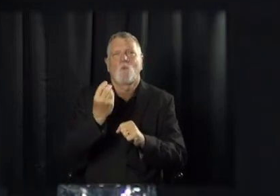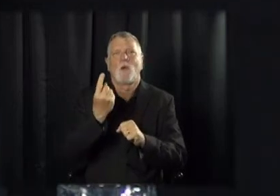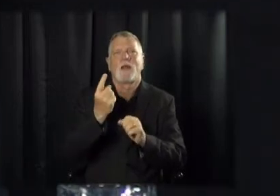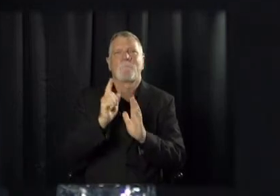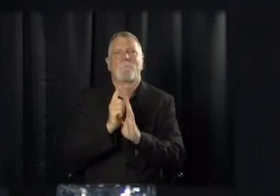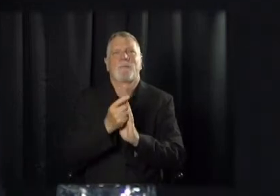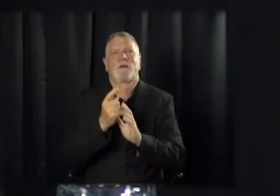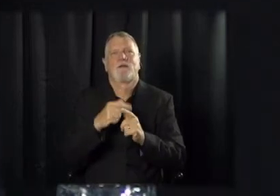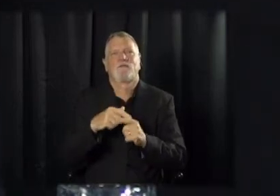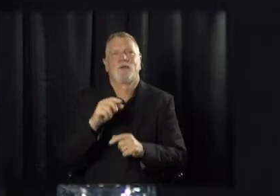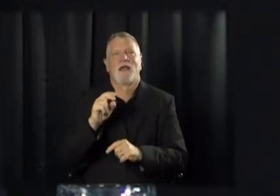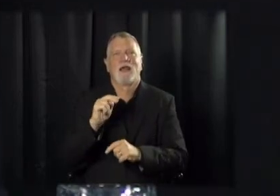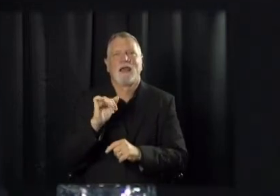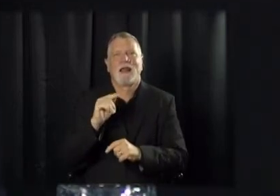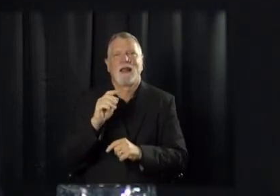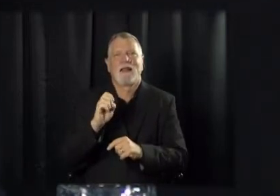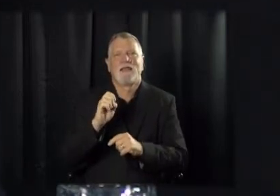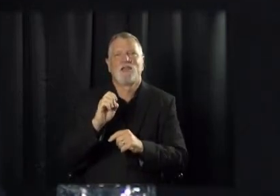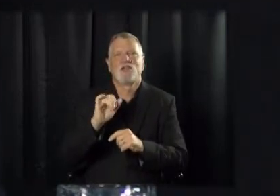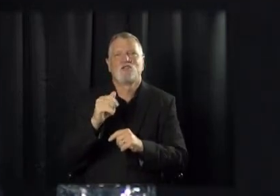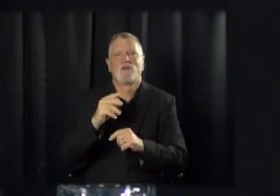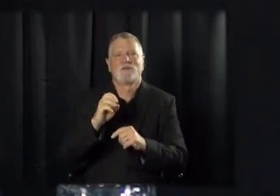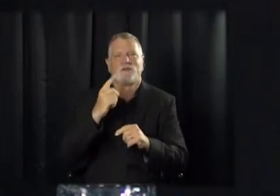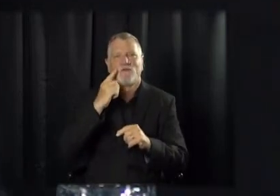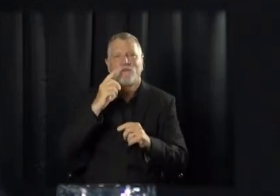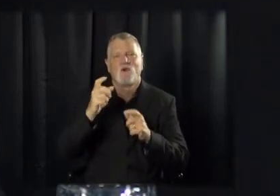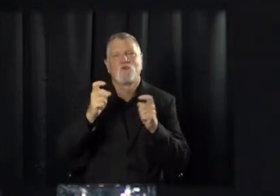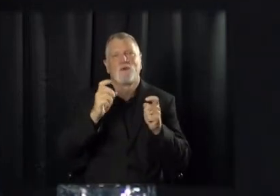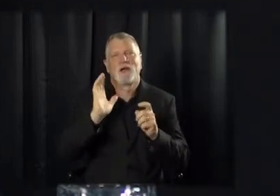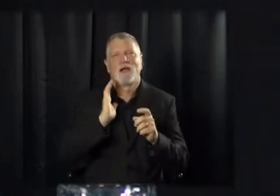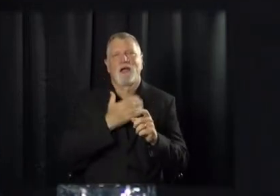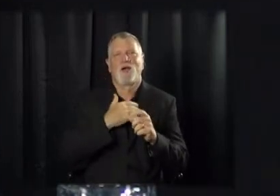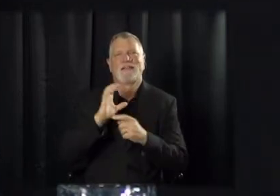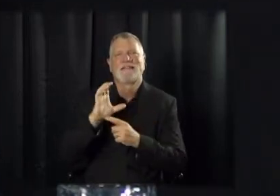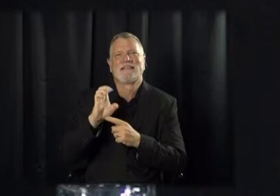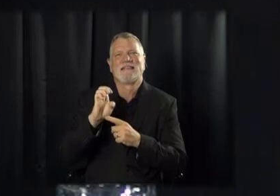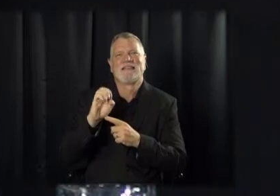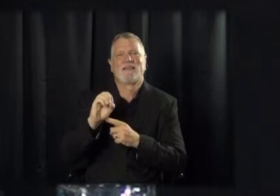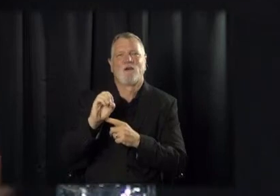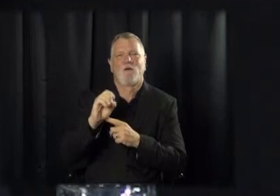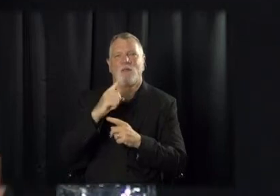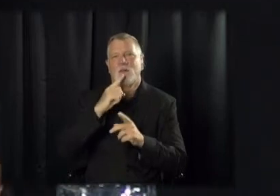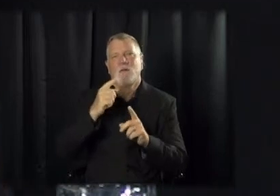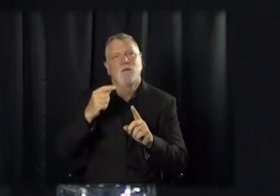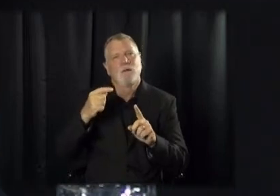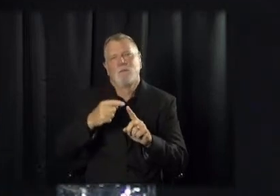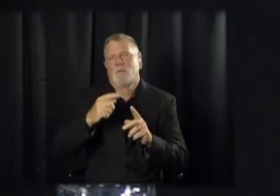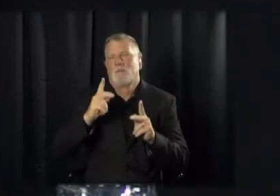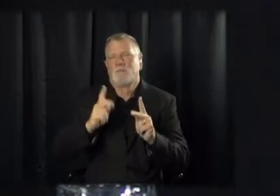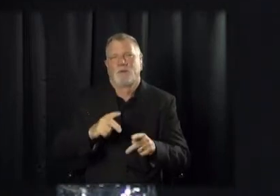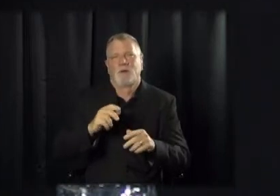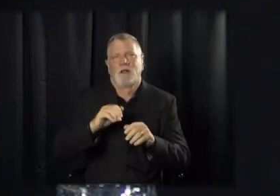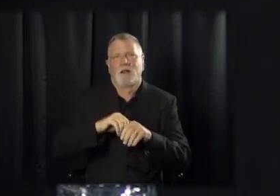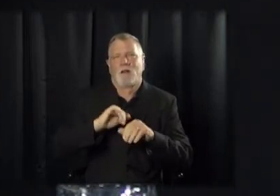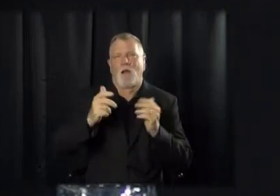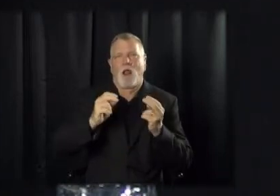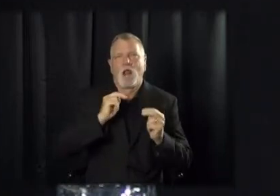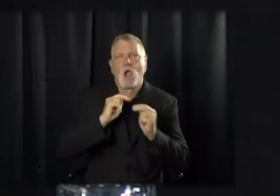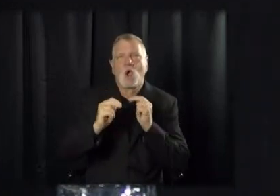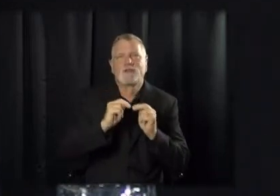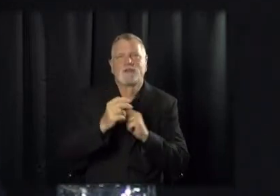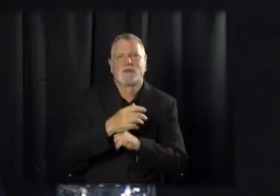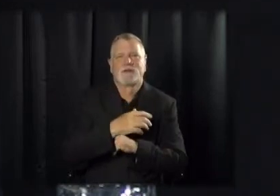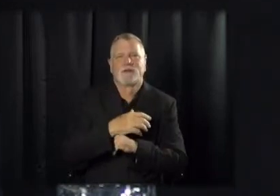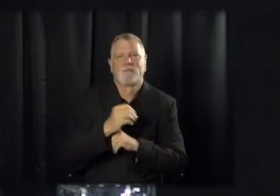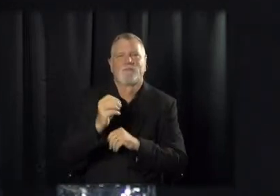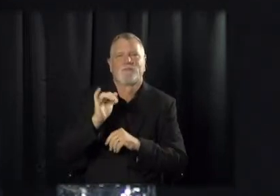thank Natalie Jaresko, our executive director, really our CEO. She's been been the point person in all of the